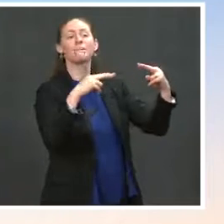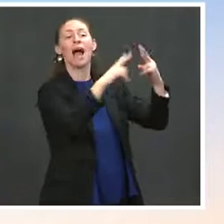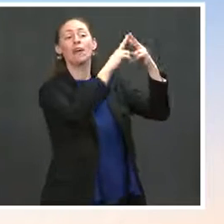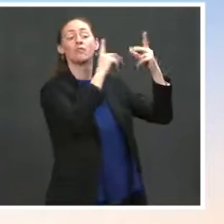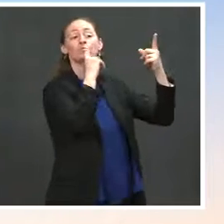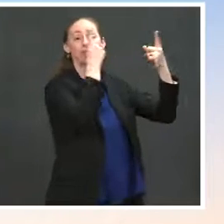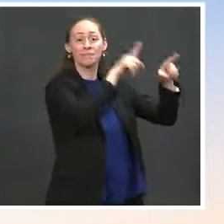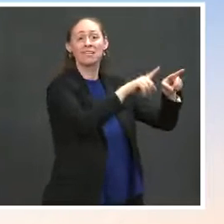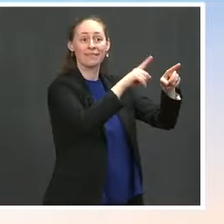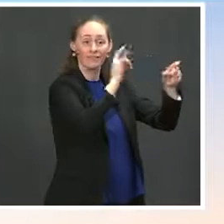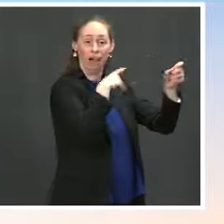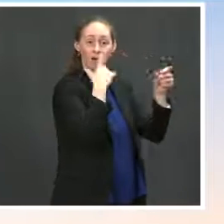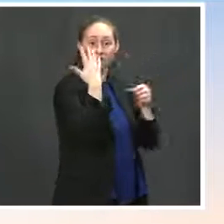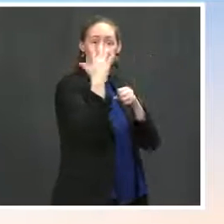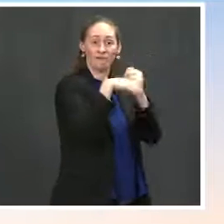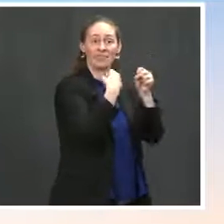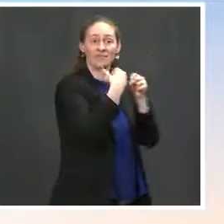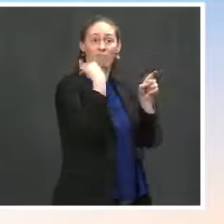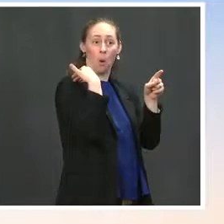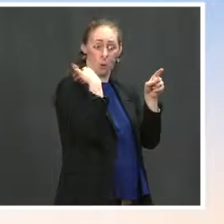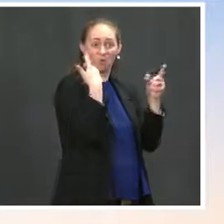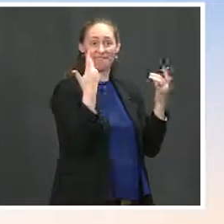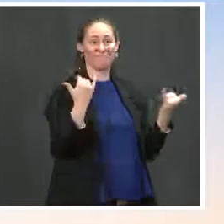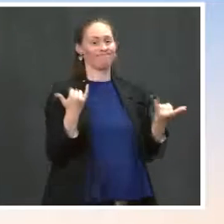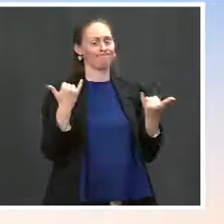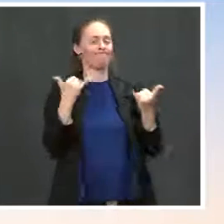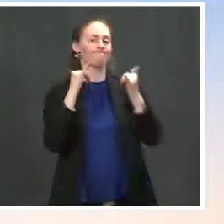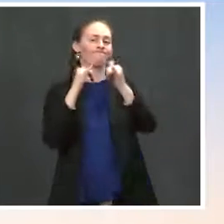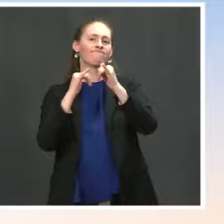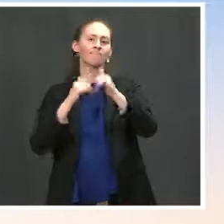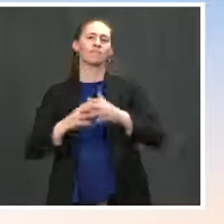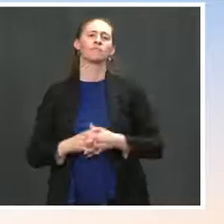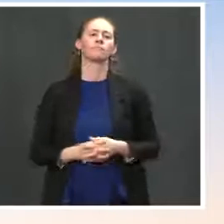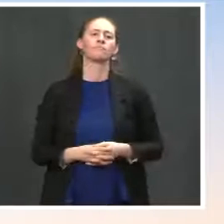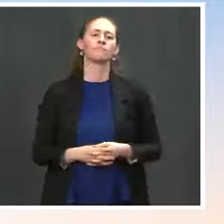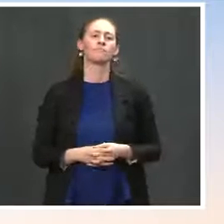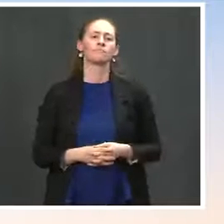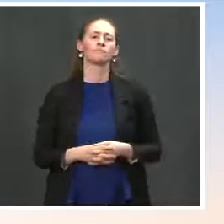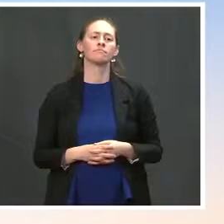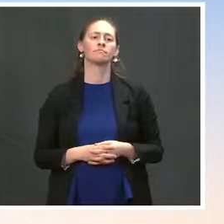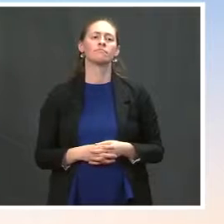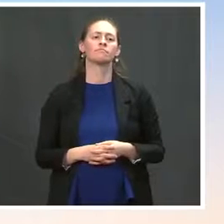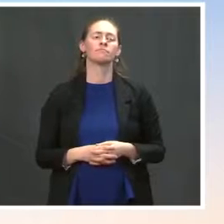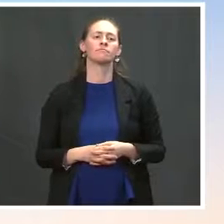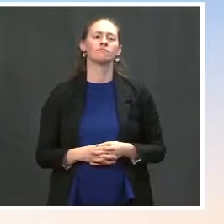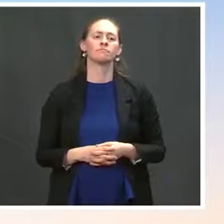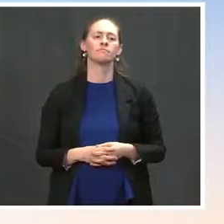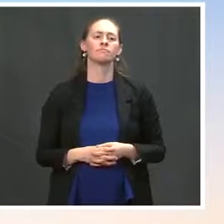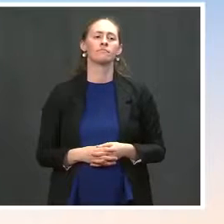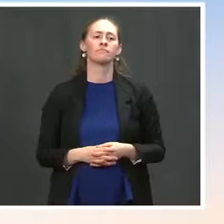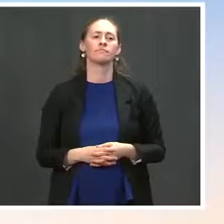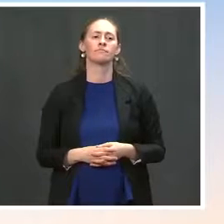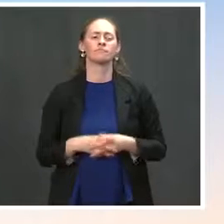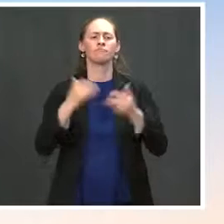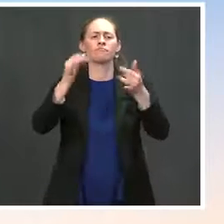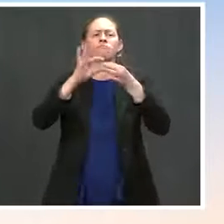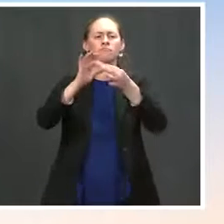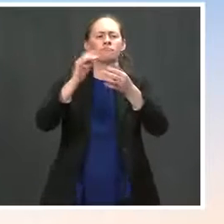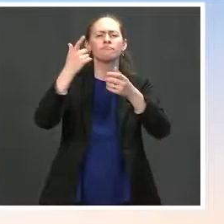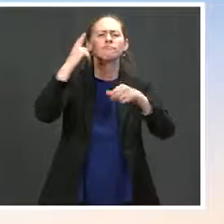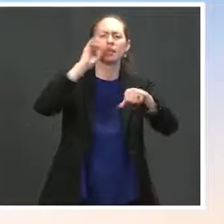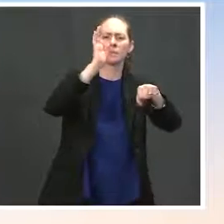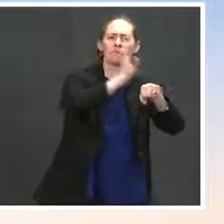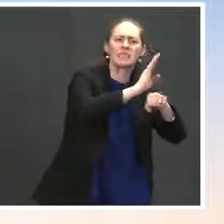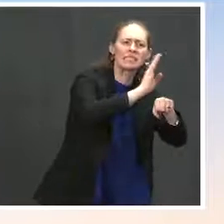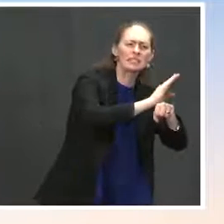today. And also the credibility issue. Market matters, but government matters too. Can you guarantee the United